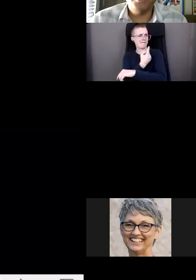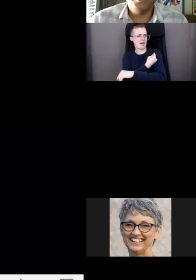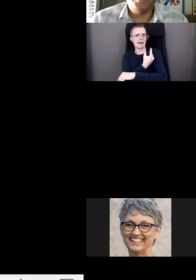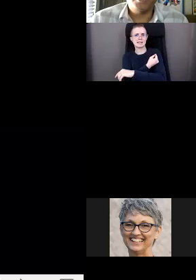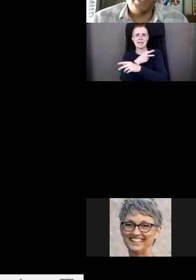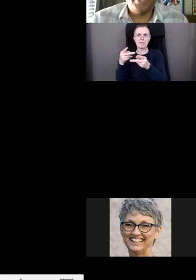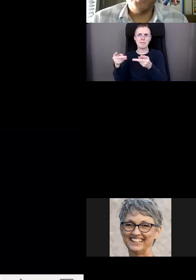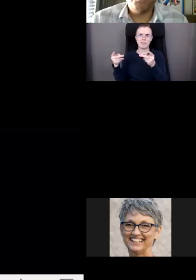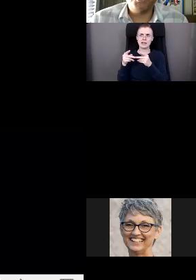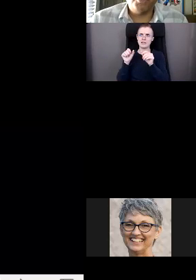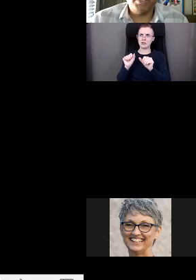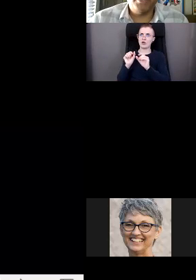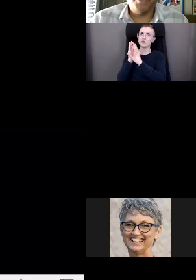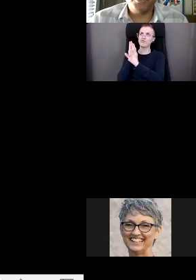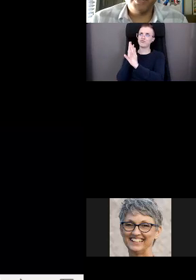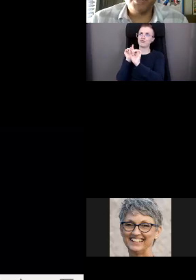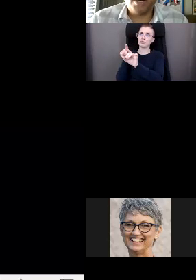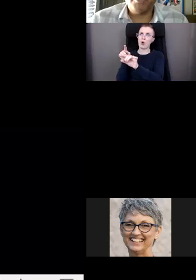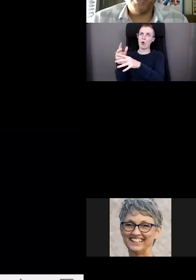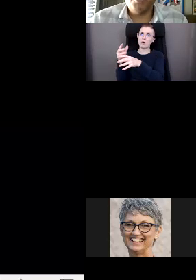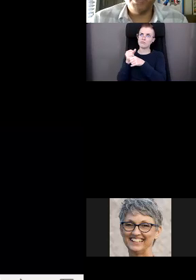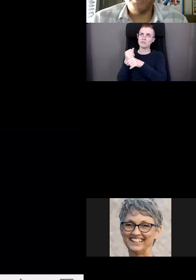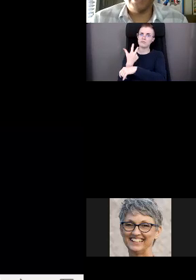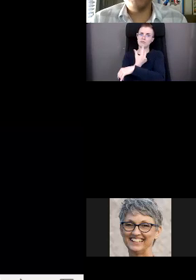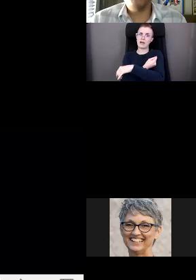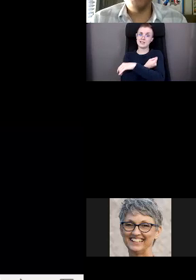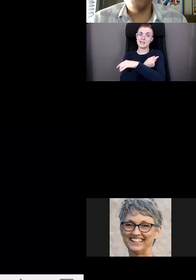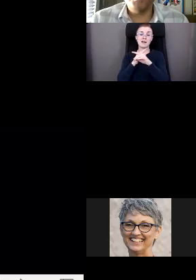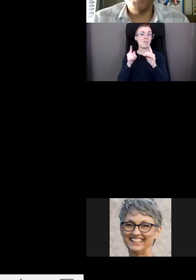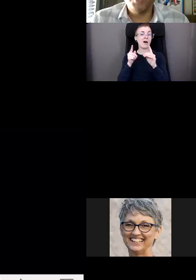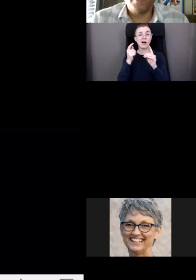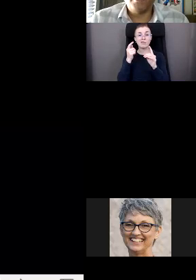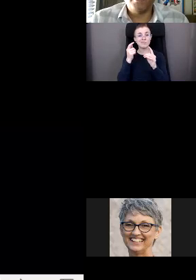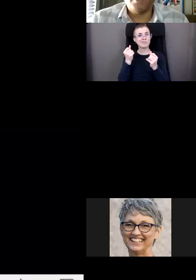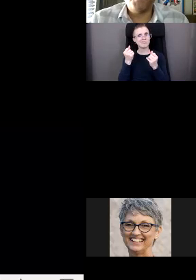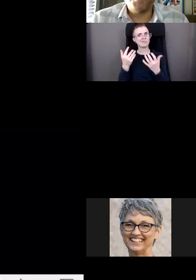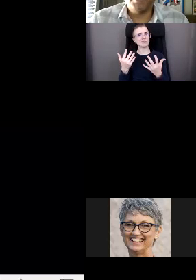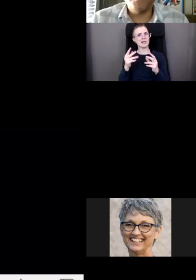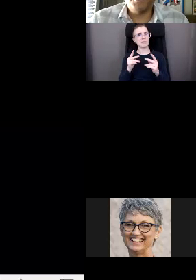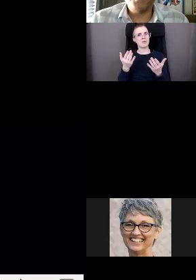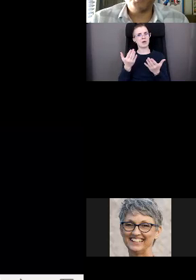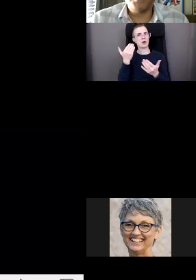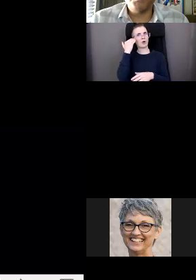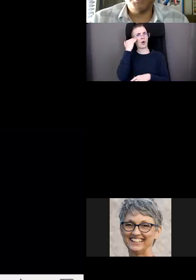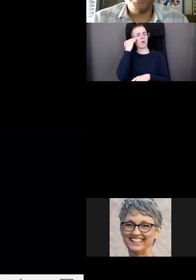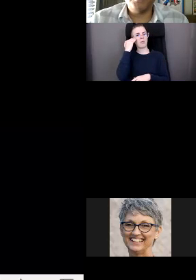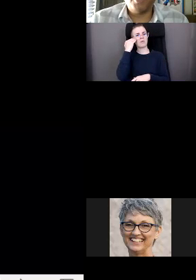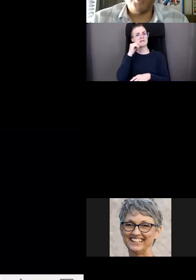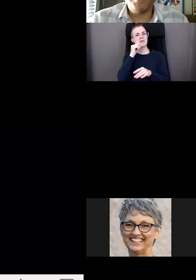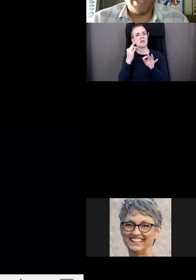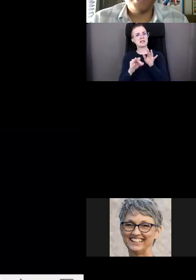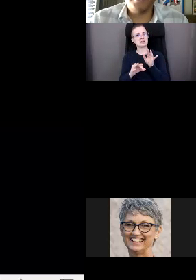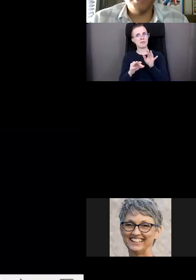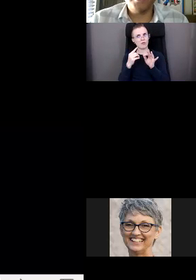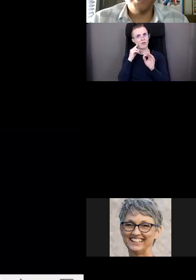vaccine. As I'm sure many of us on this call know, it's not that simple for individuals with disabilities to